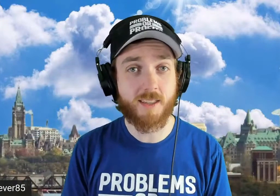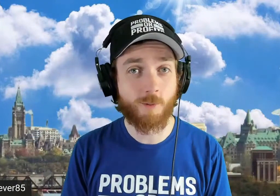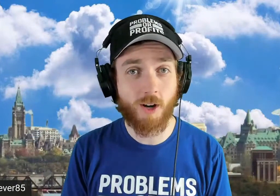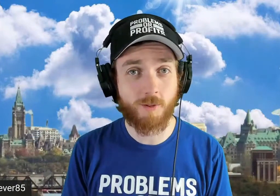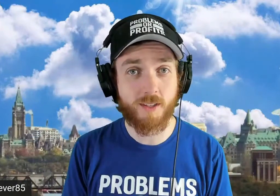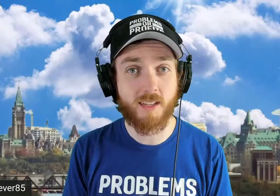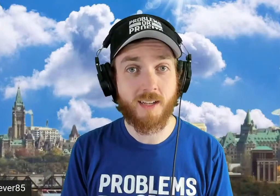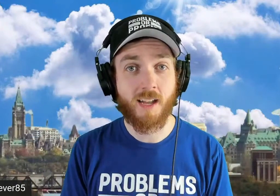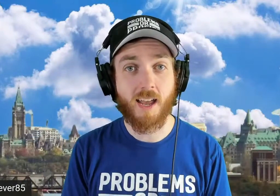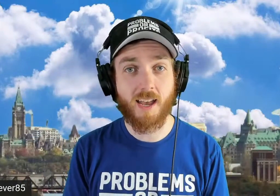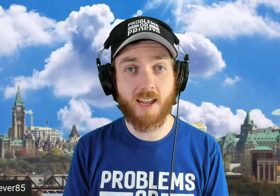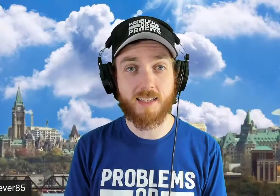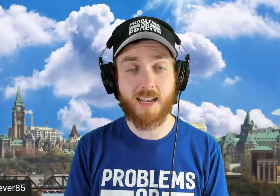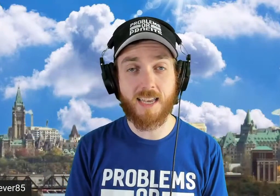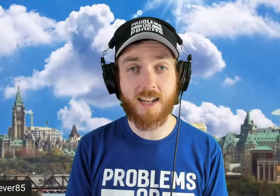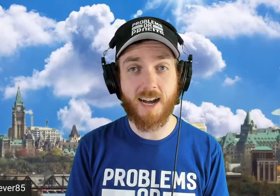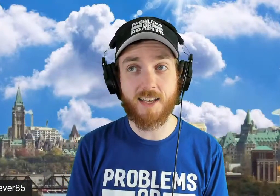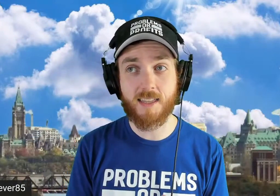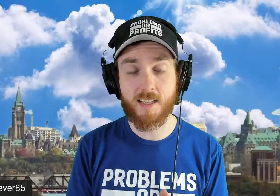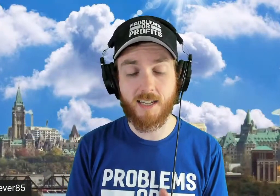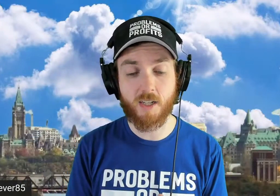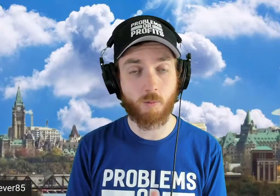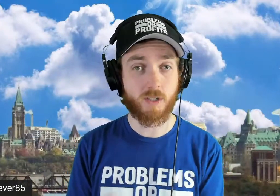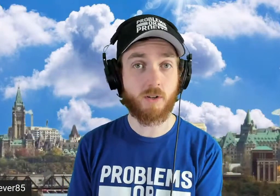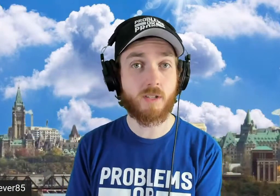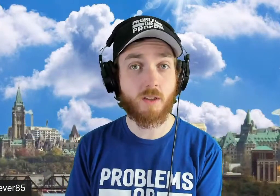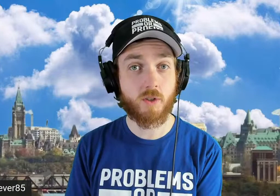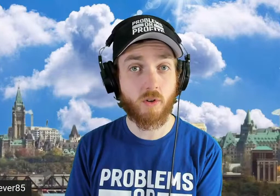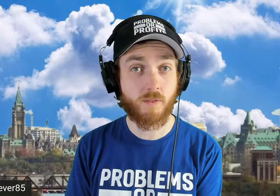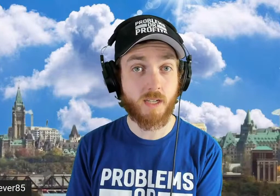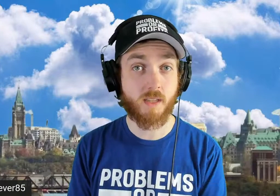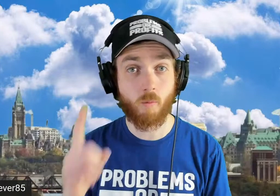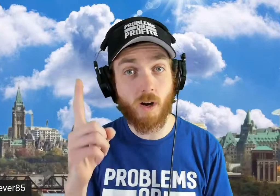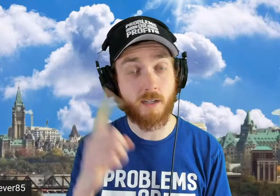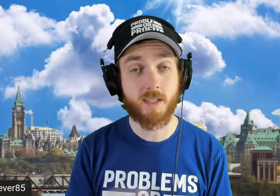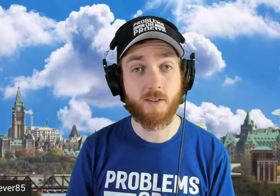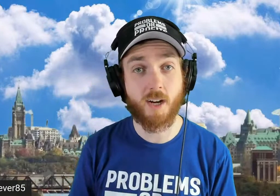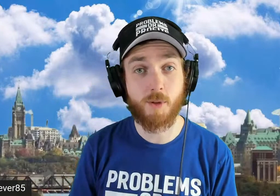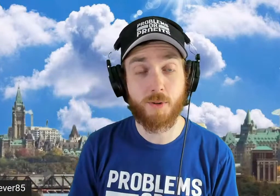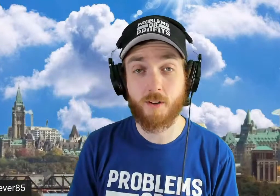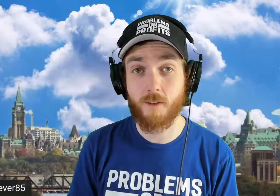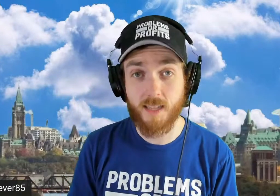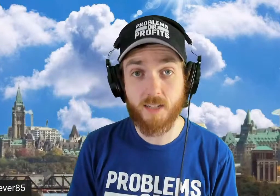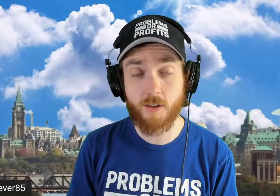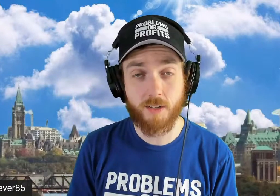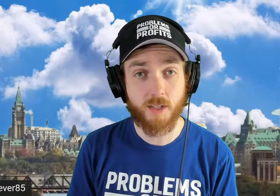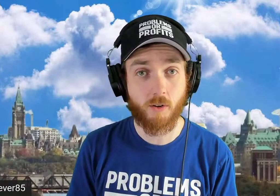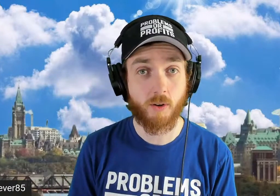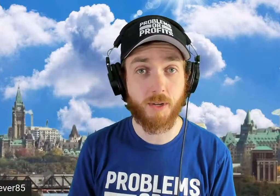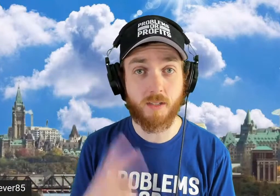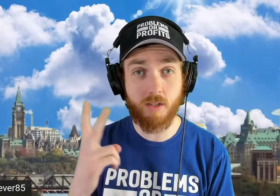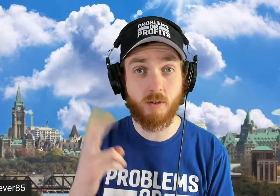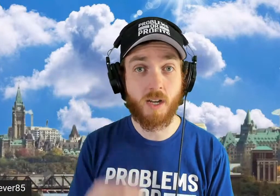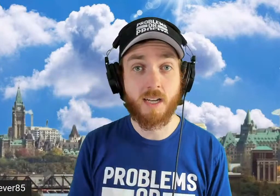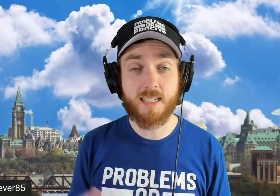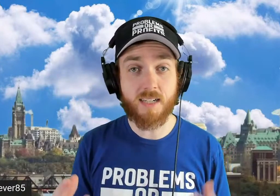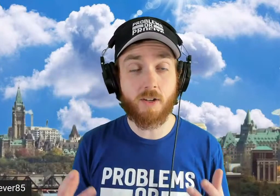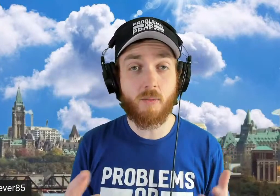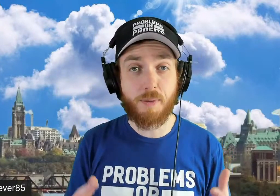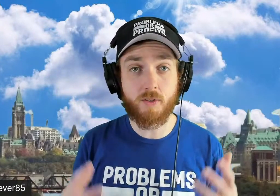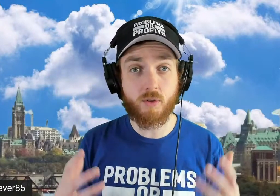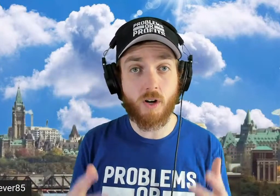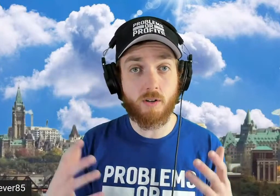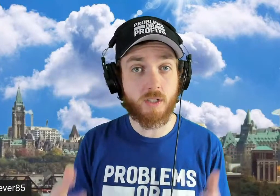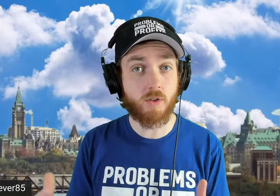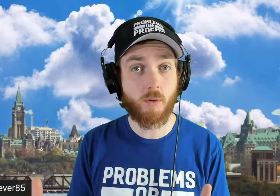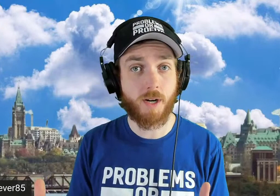absolutely nothing wrong with it. And again, I think that it's a return to those sort of things that, one, is going to help you put your financial house in order, but two, is actually going